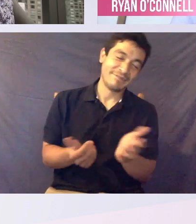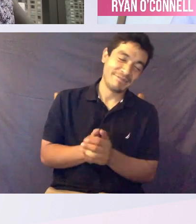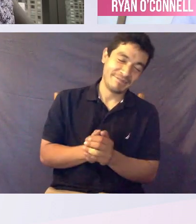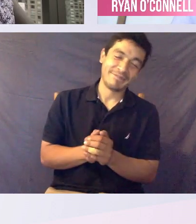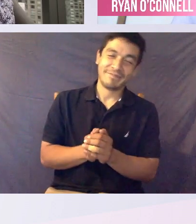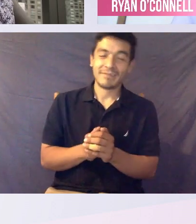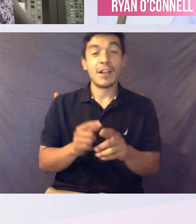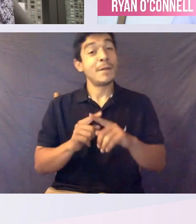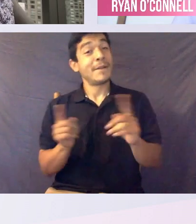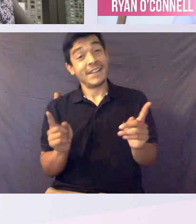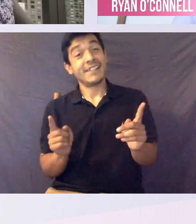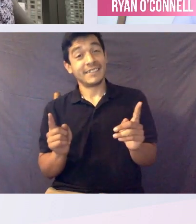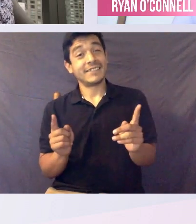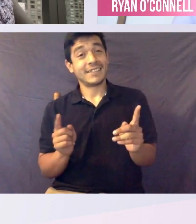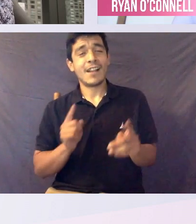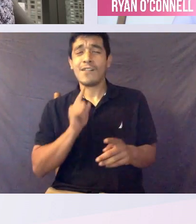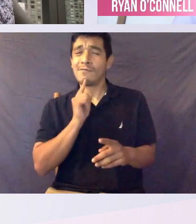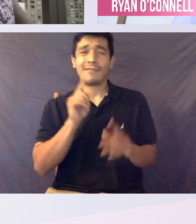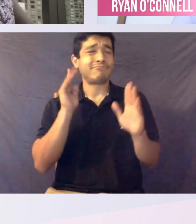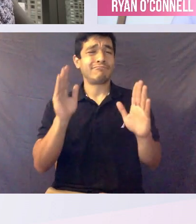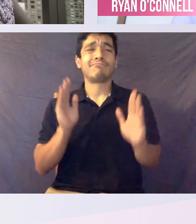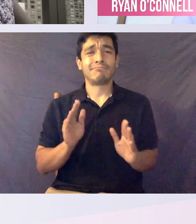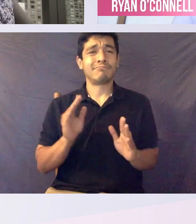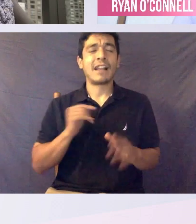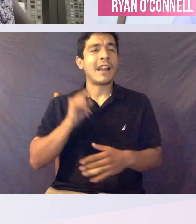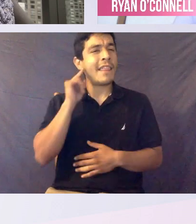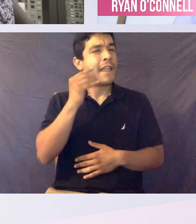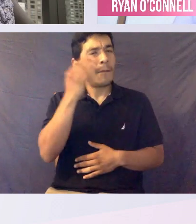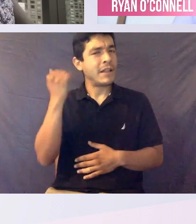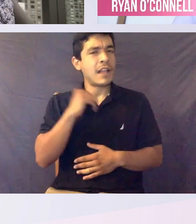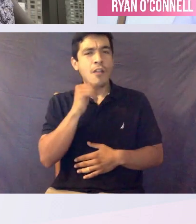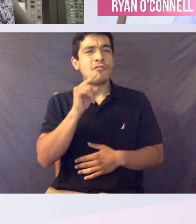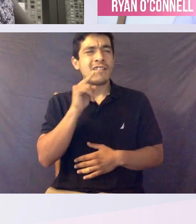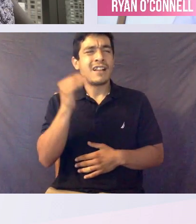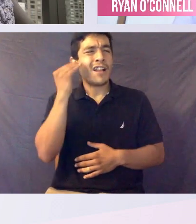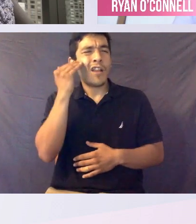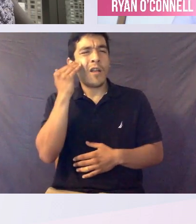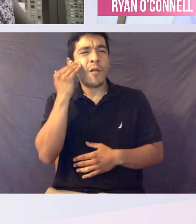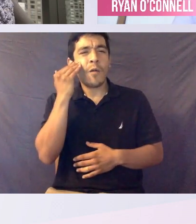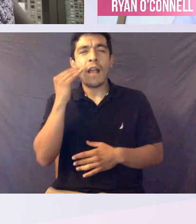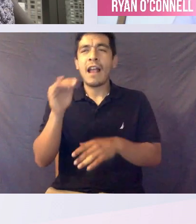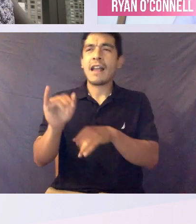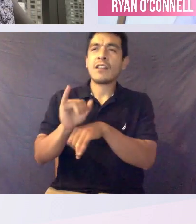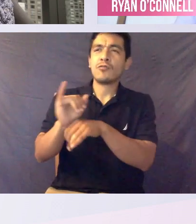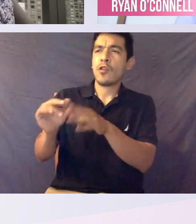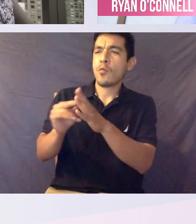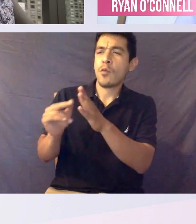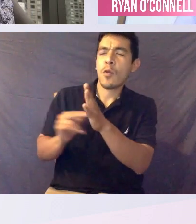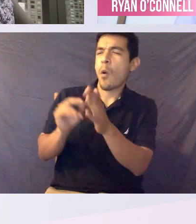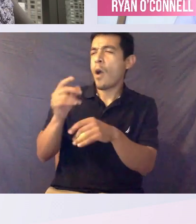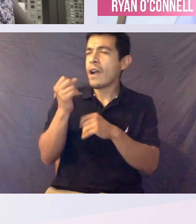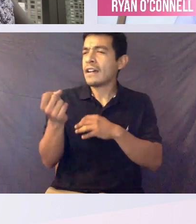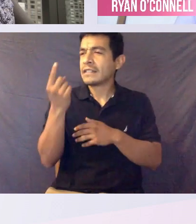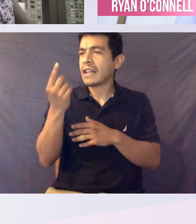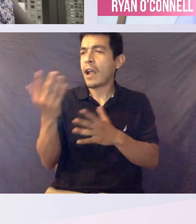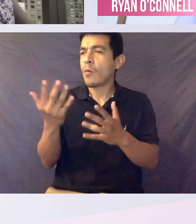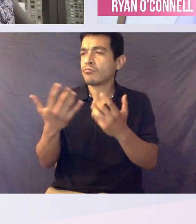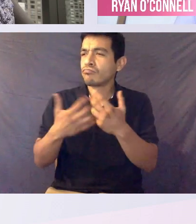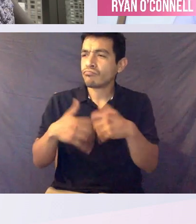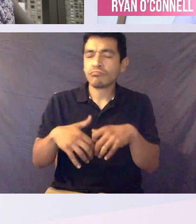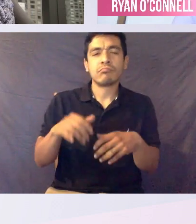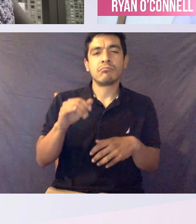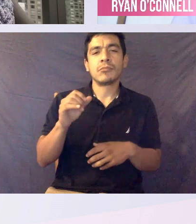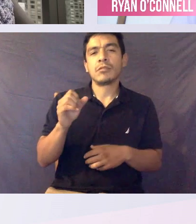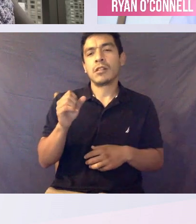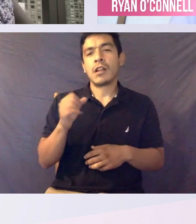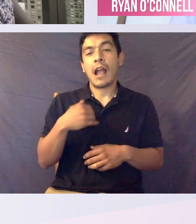But yeah, it was really amazing. And I think because I didn't really know about the industry or like understand any of it, I think it was just